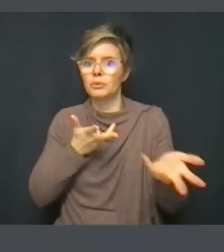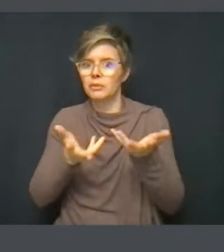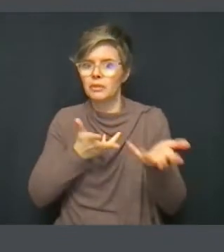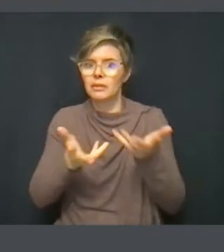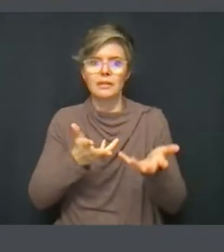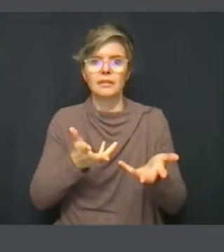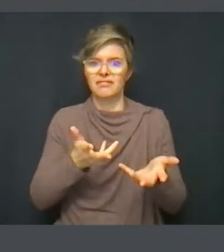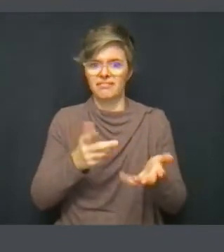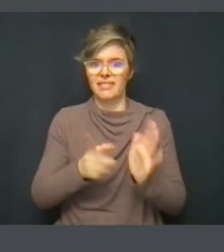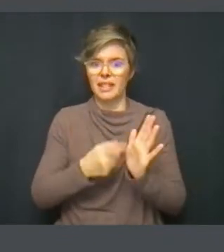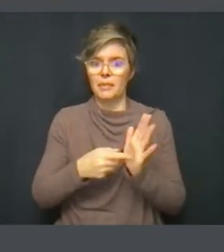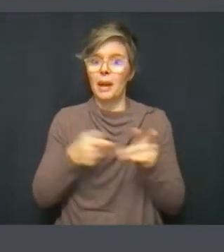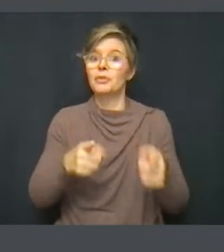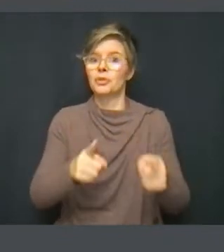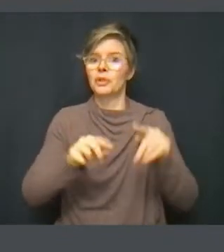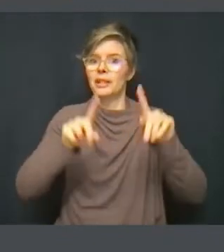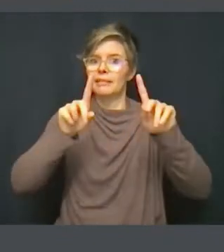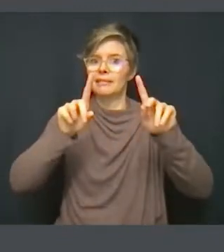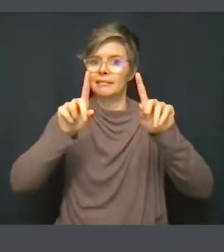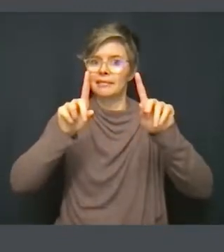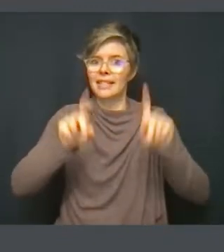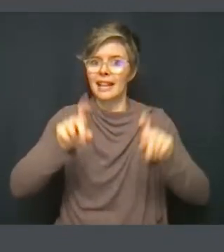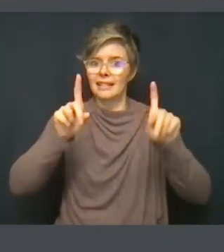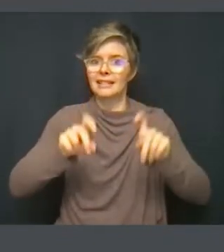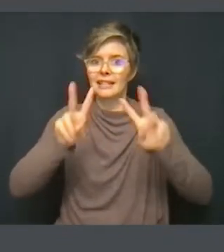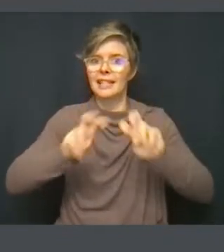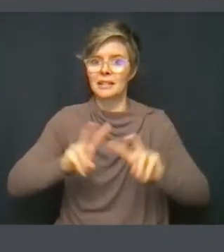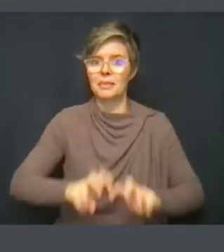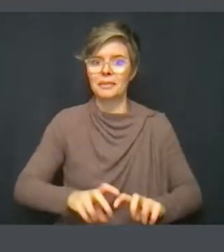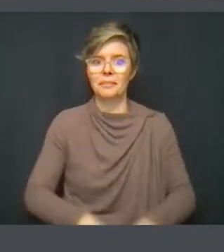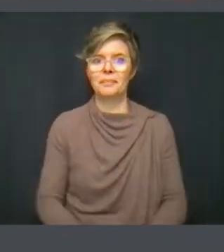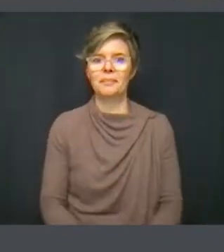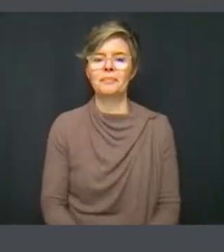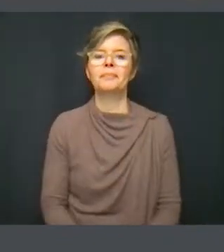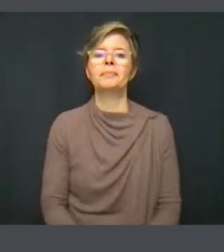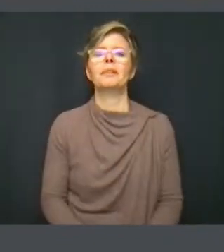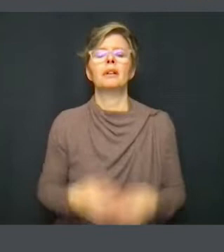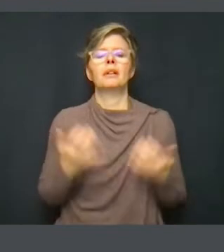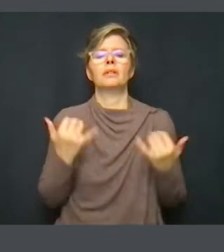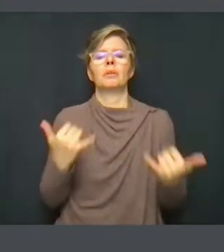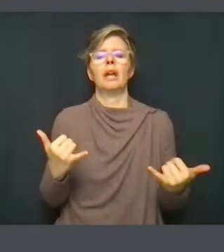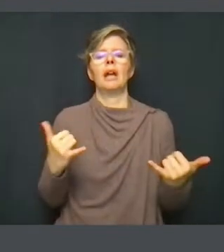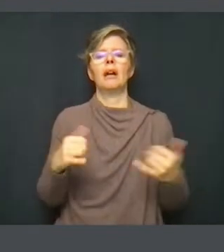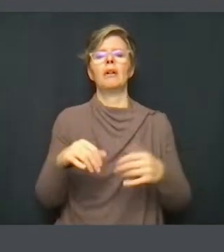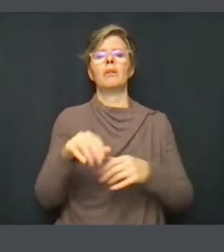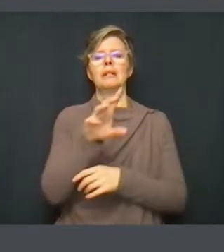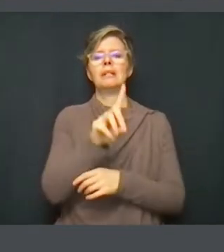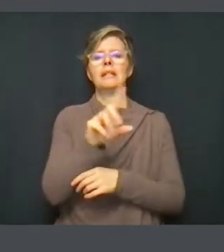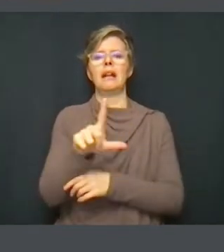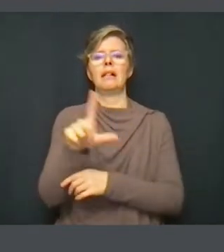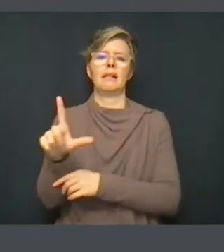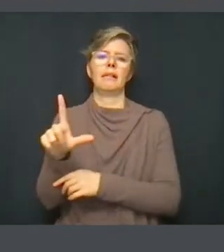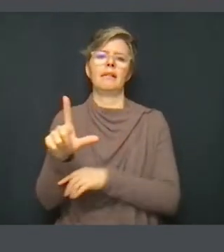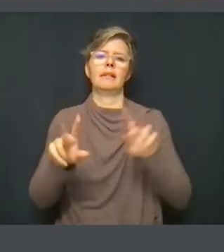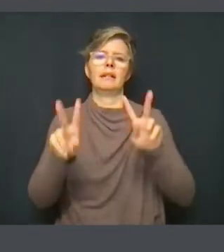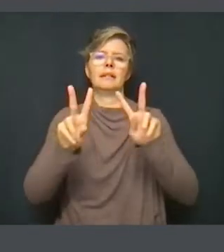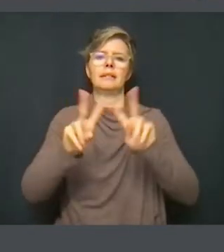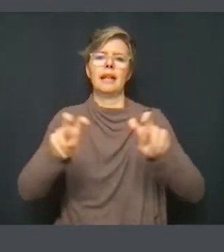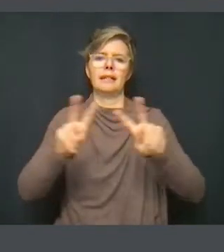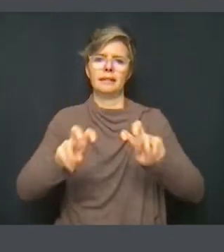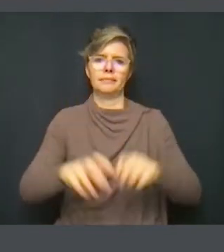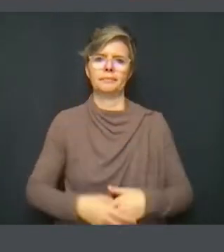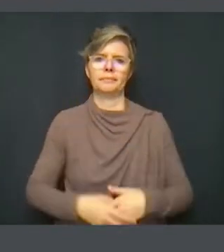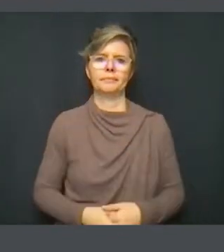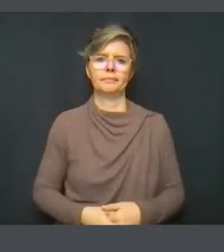Okay, so now assessing DLLs. Again, we want to make sure, hey, like, are we seeing a